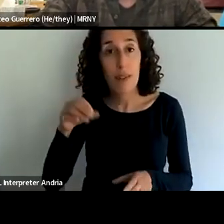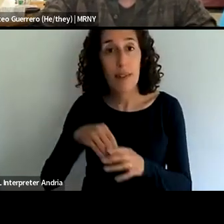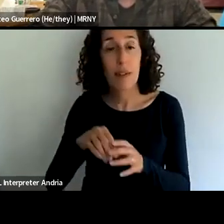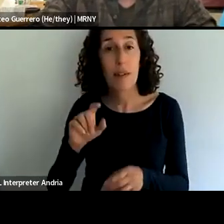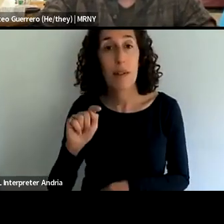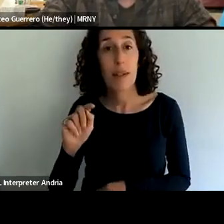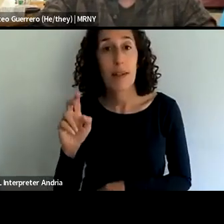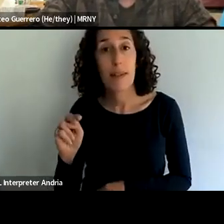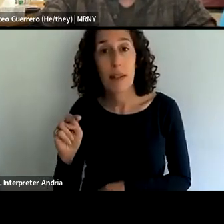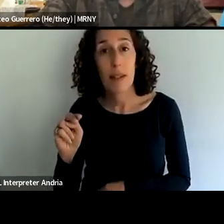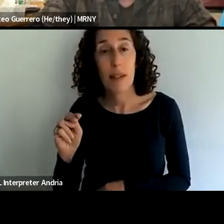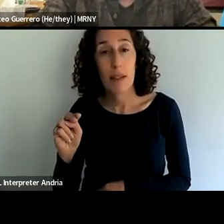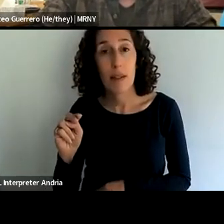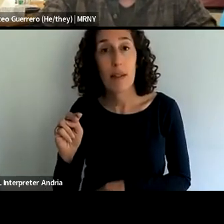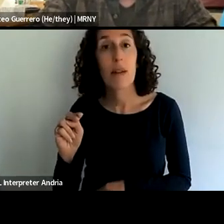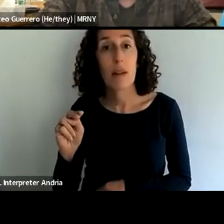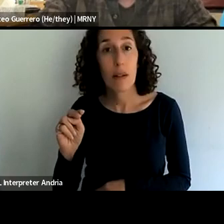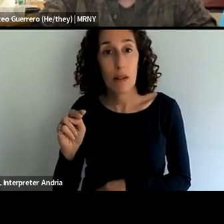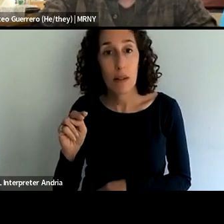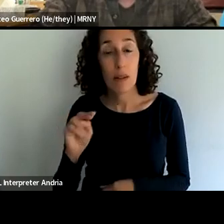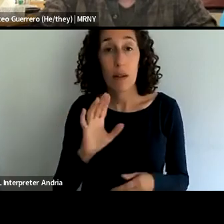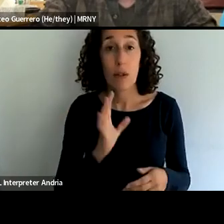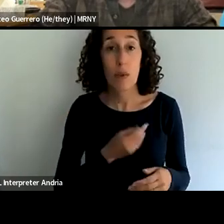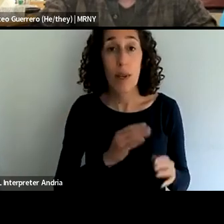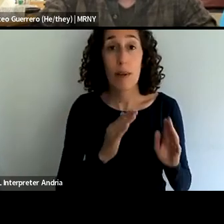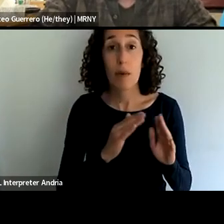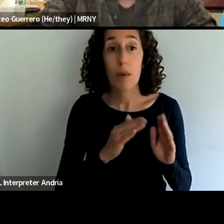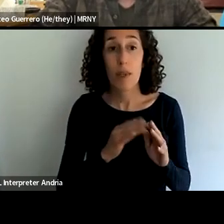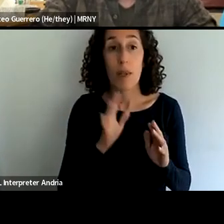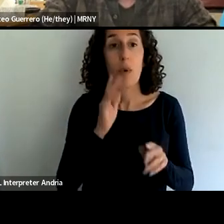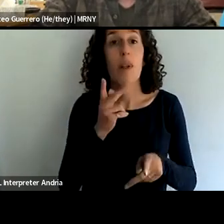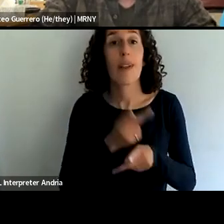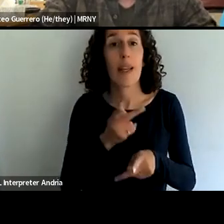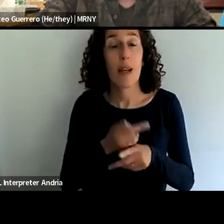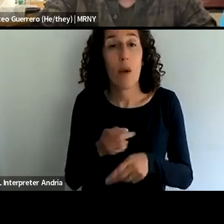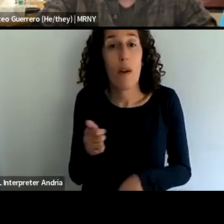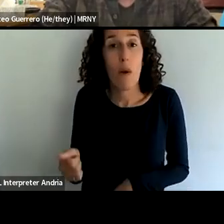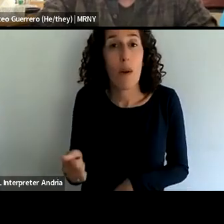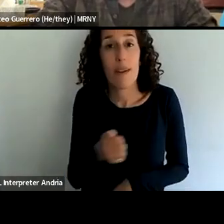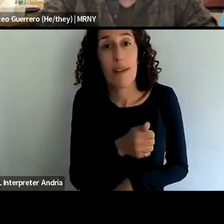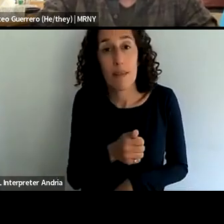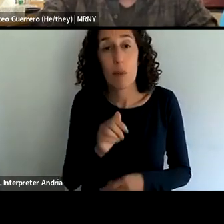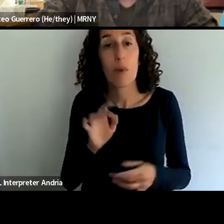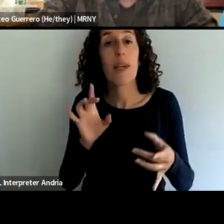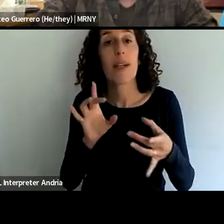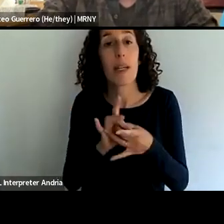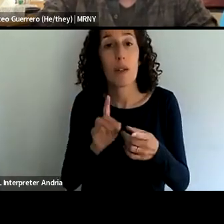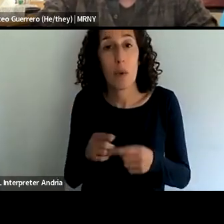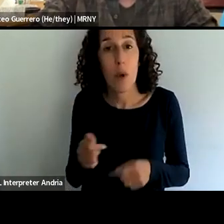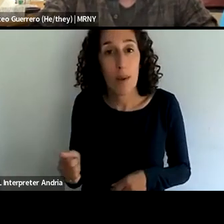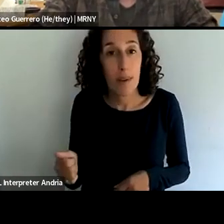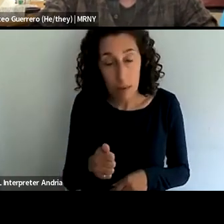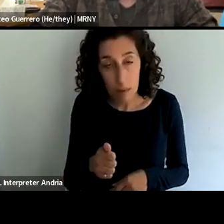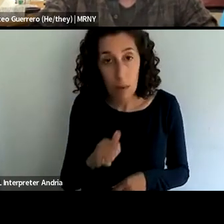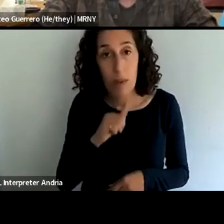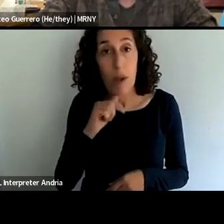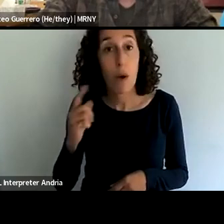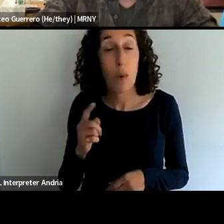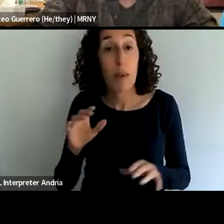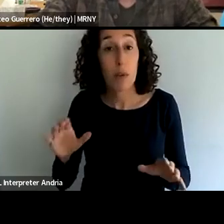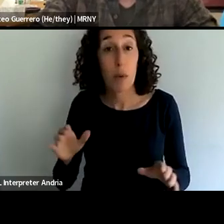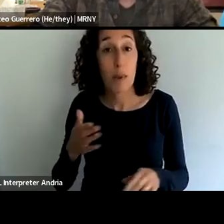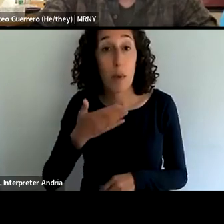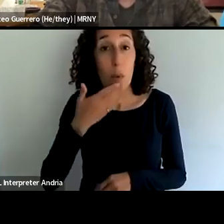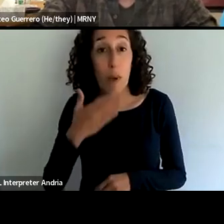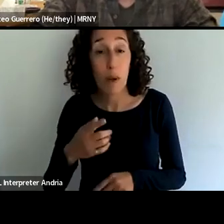can connect with the trans community because we take care of us. We don't always do it well. We need to do that better,